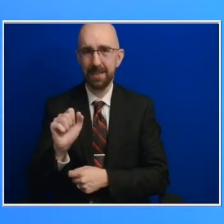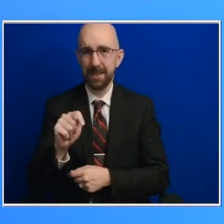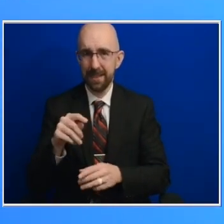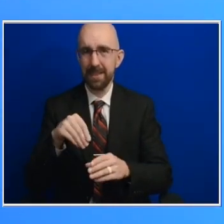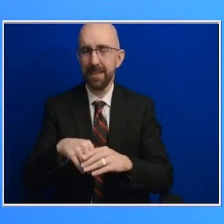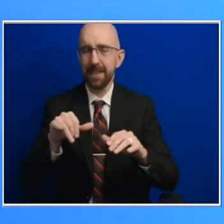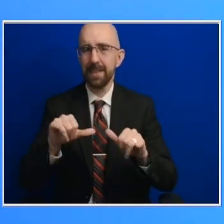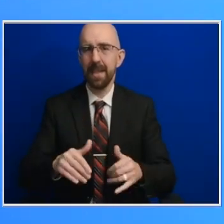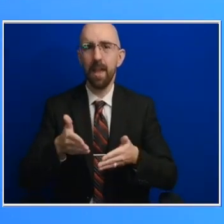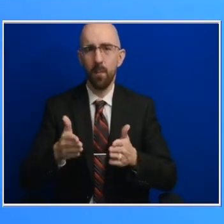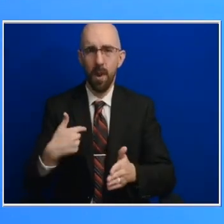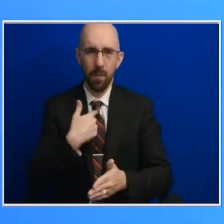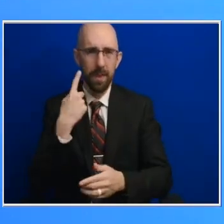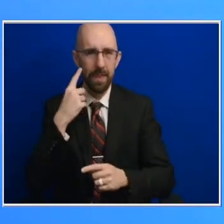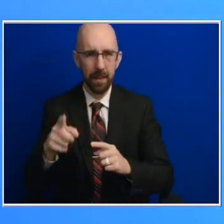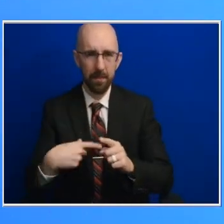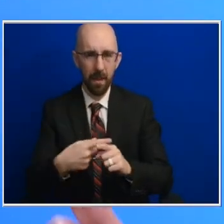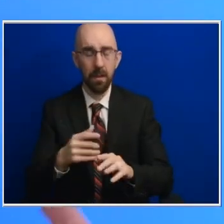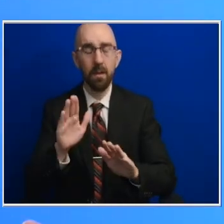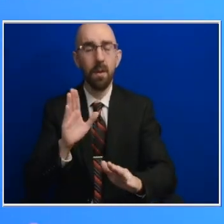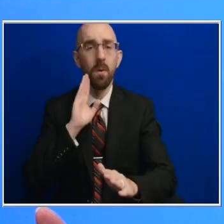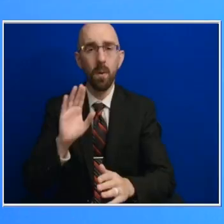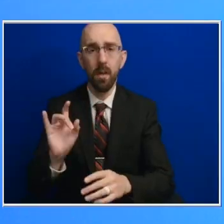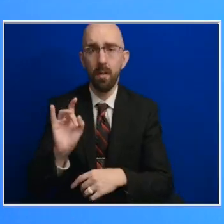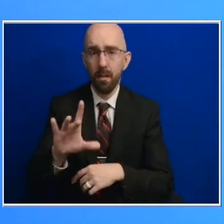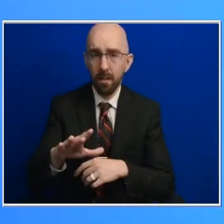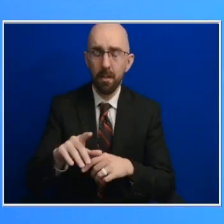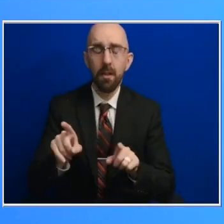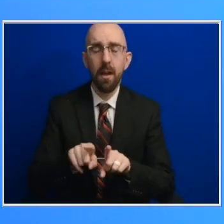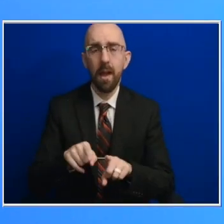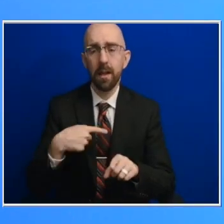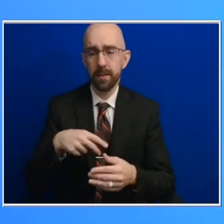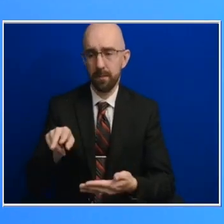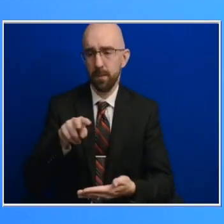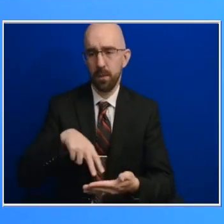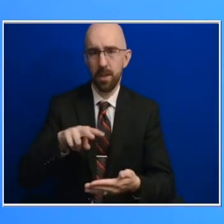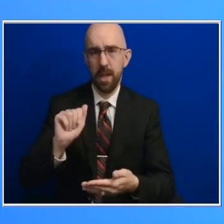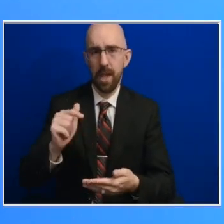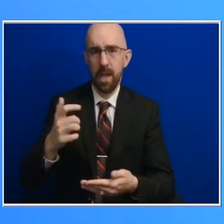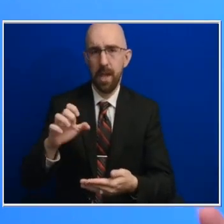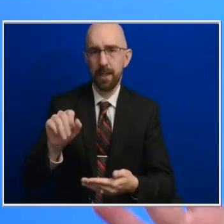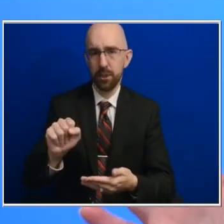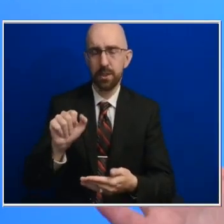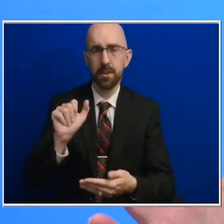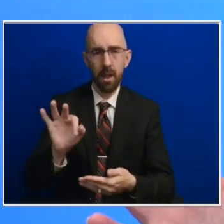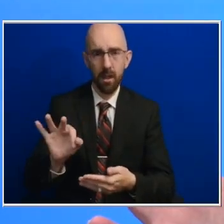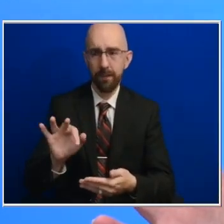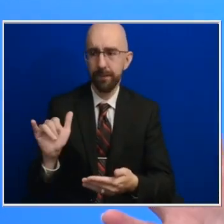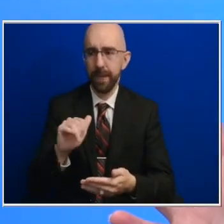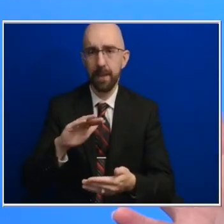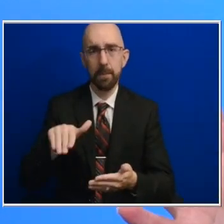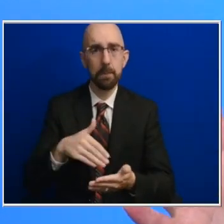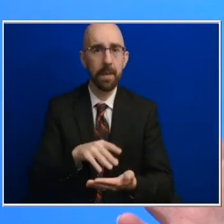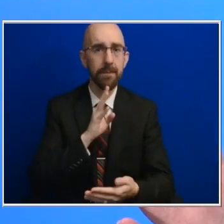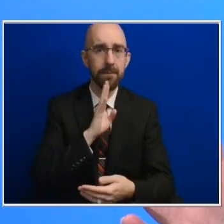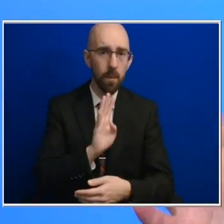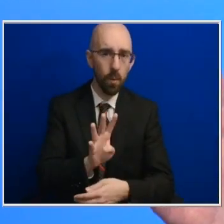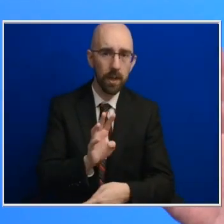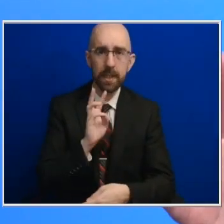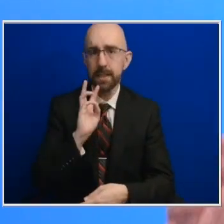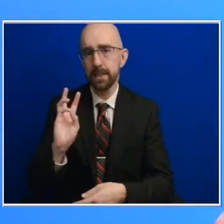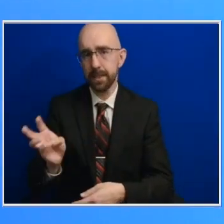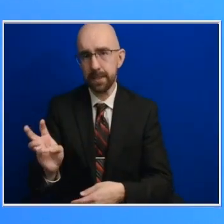we think about. I will say, as I look at these ages of mid 40s and 60, I think there are a lot